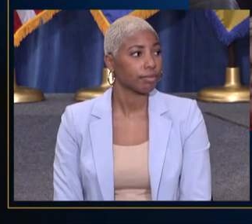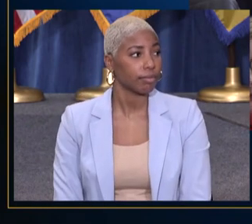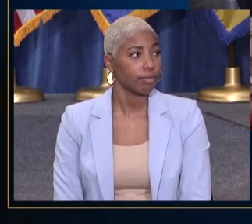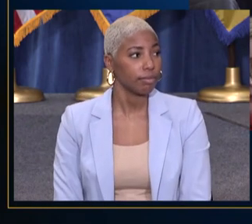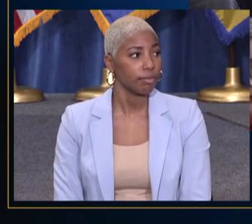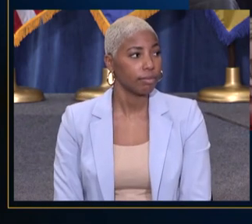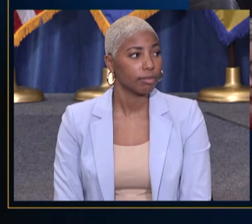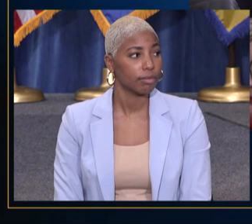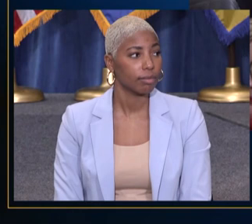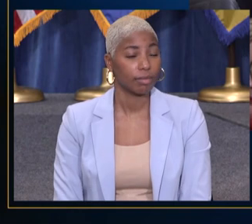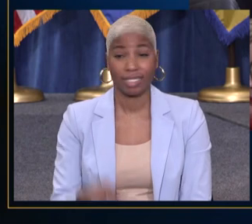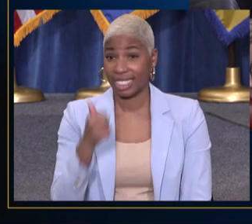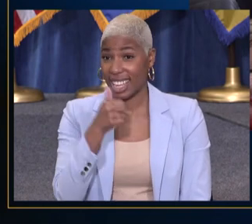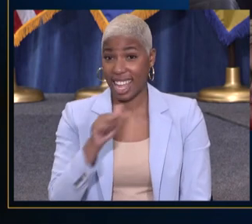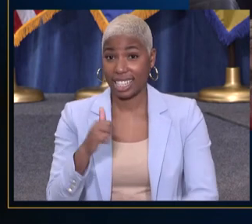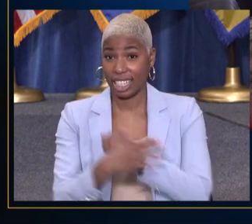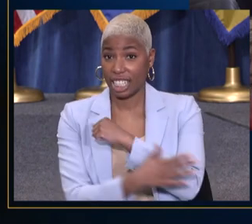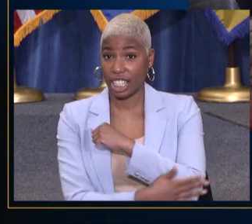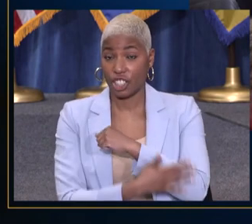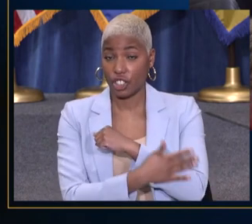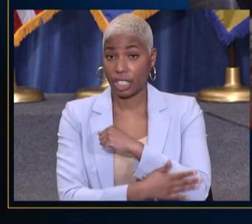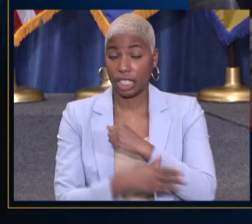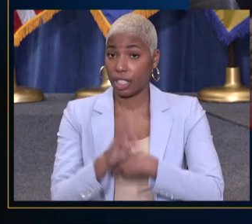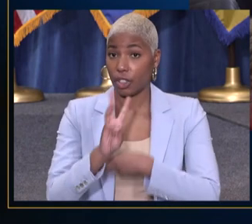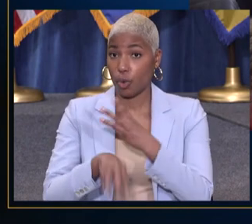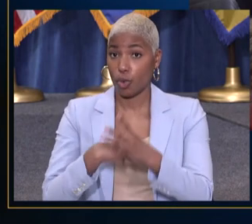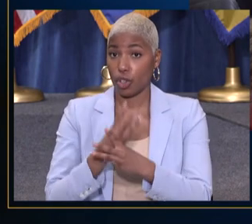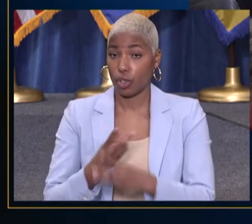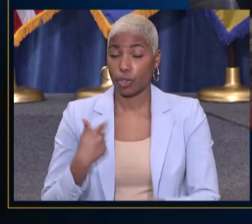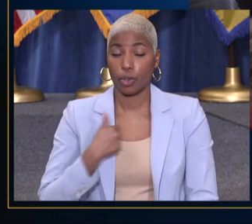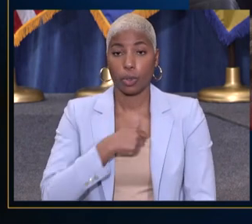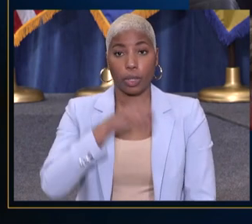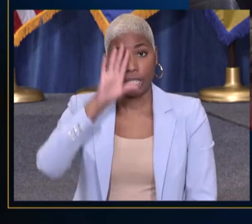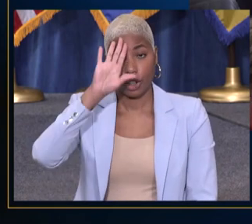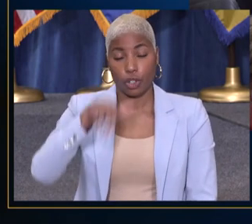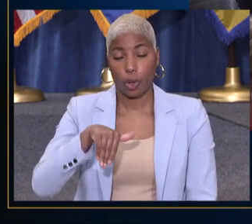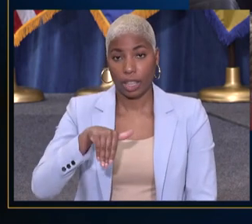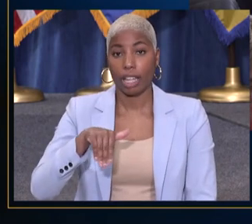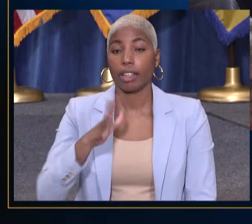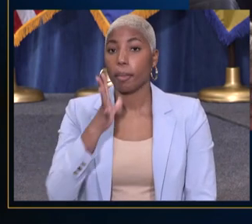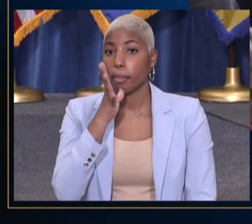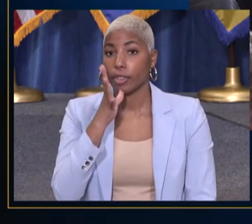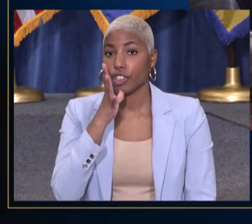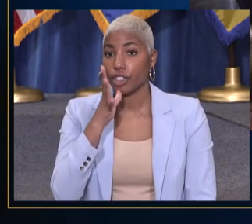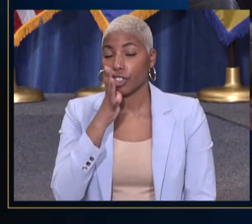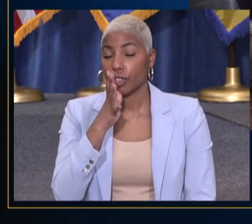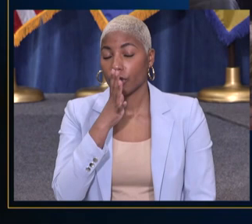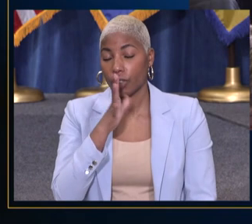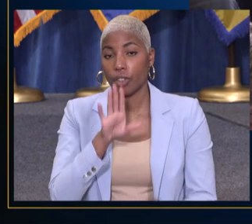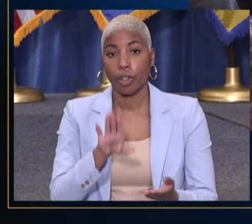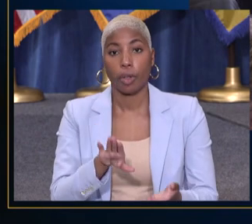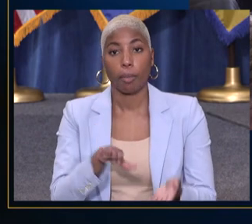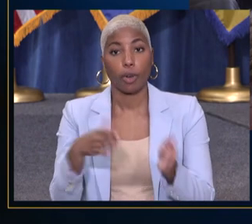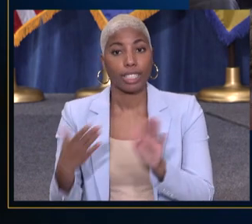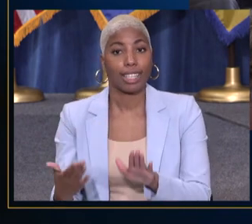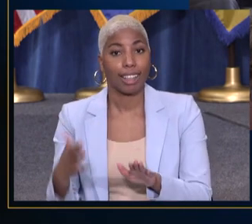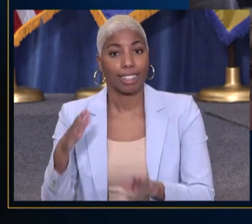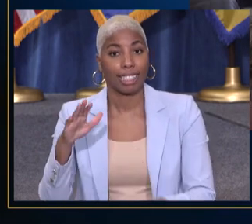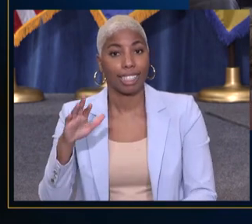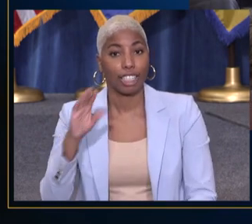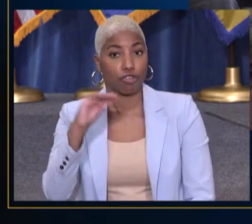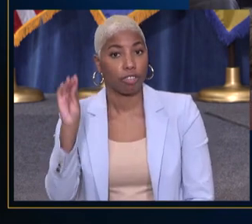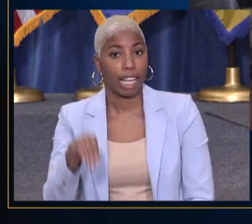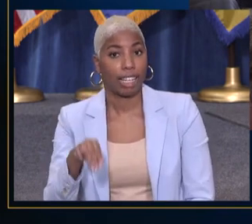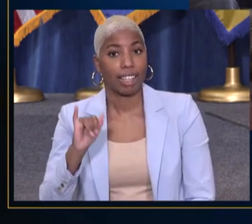In any country in the world, we know that the maternal mortality rate is the number